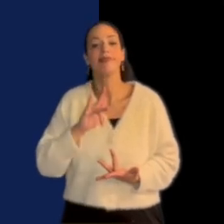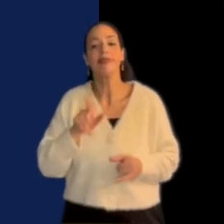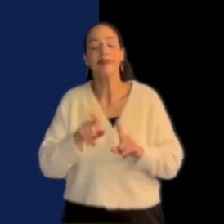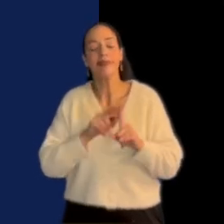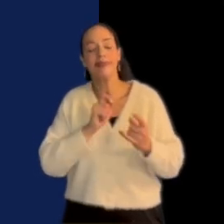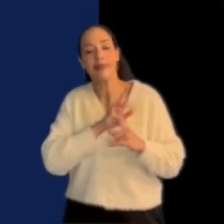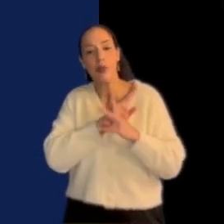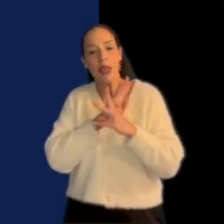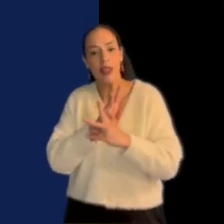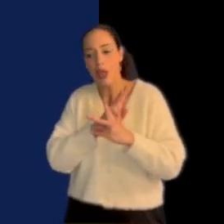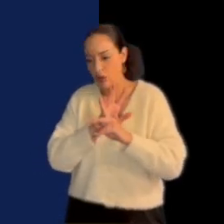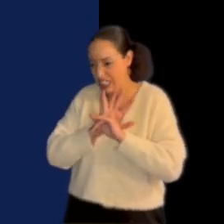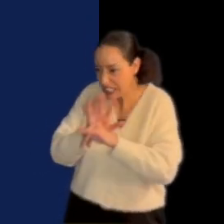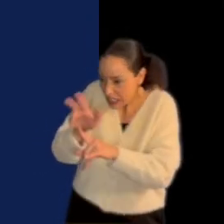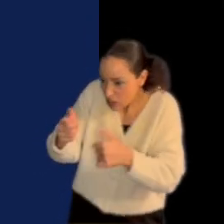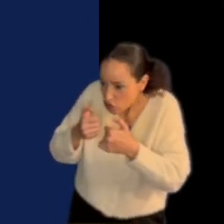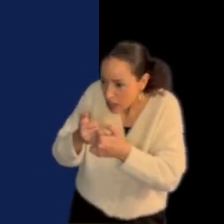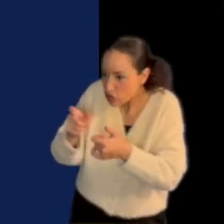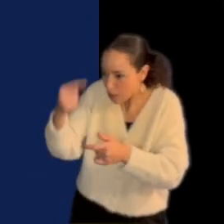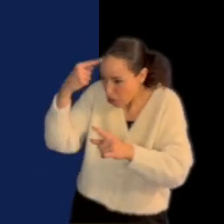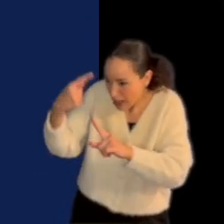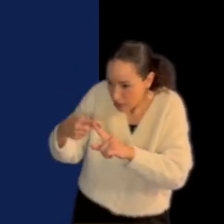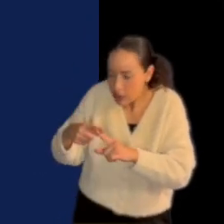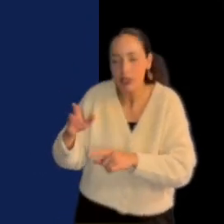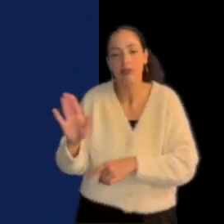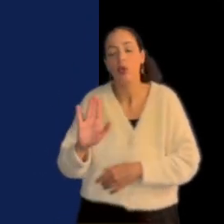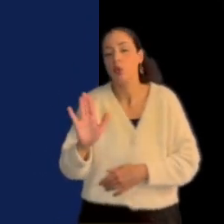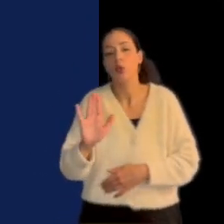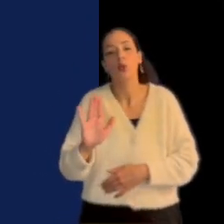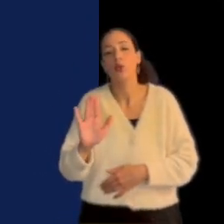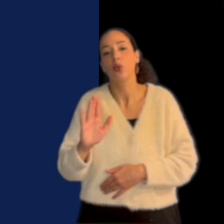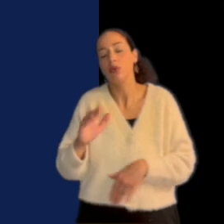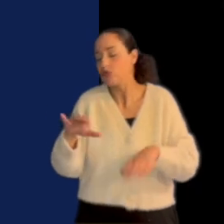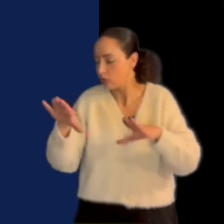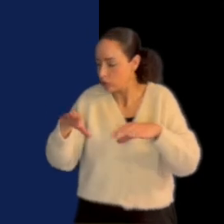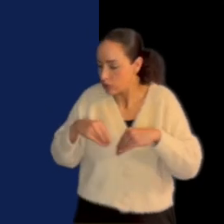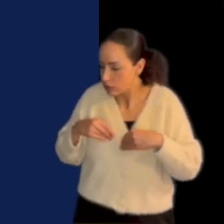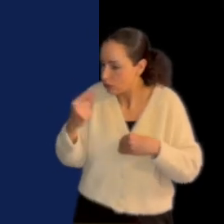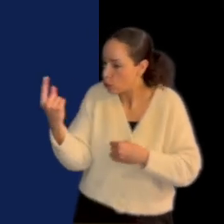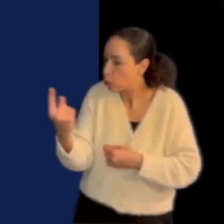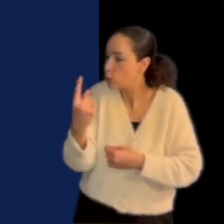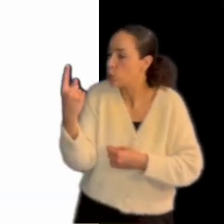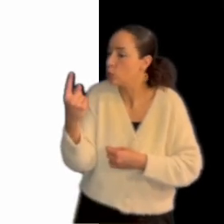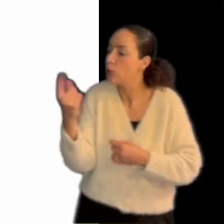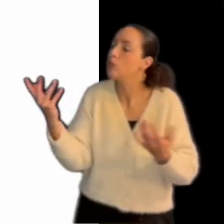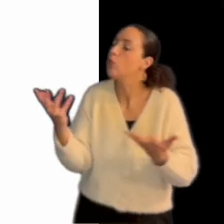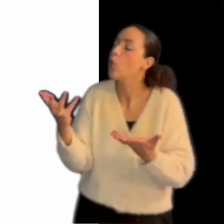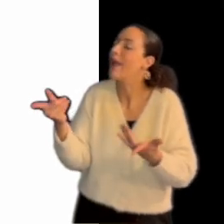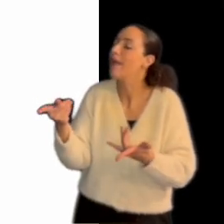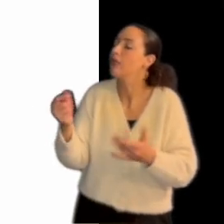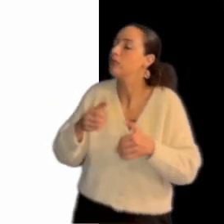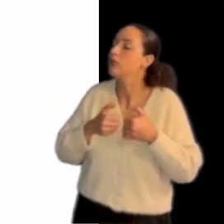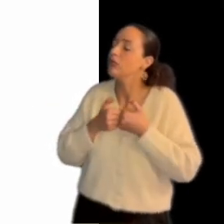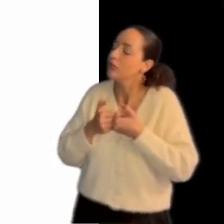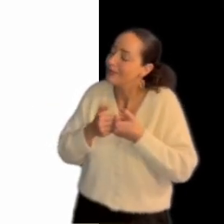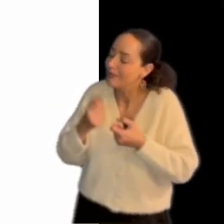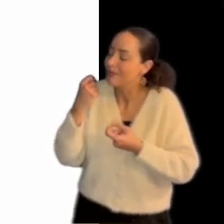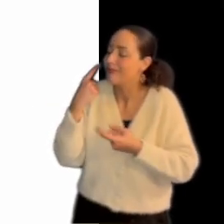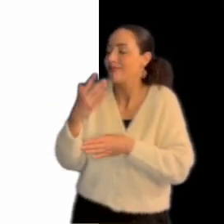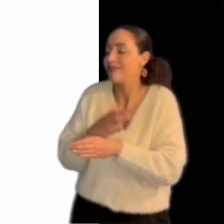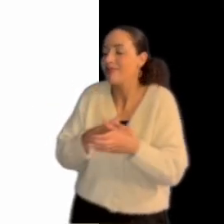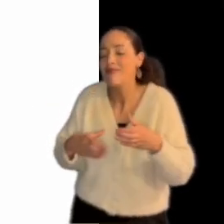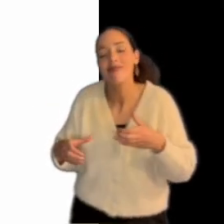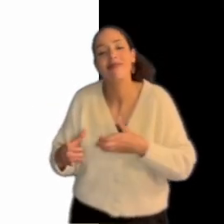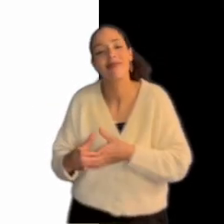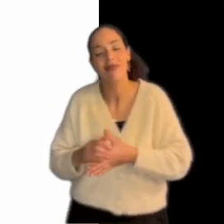Rather, we accept who and where they are with compassion, understanding, kindness, and empathy. Whilst there are ongoing debates